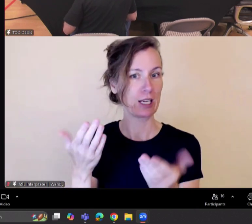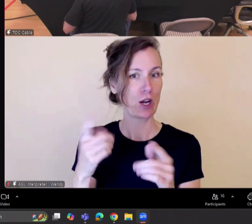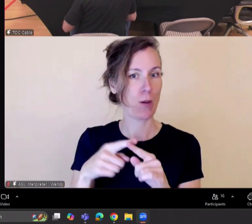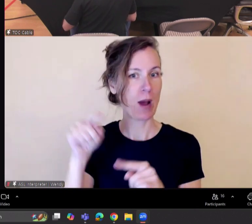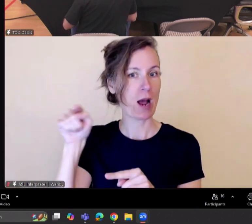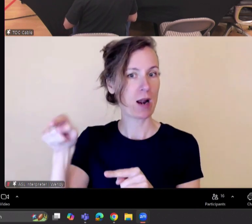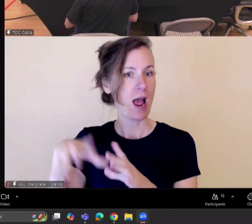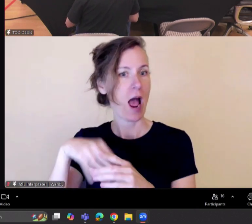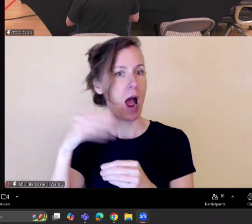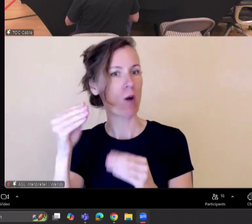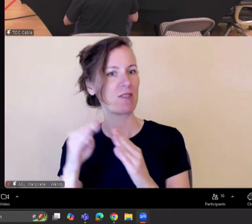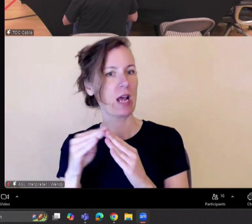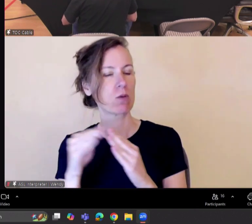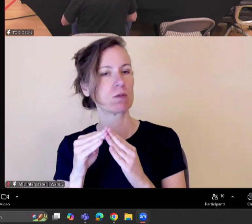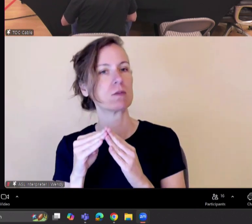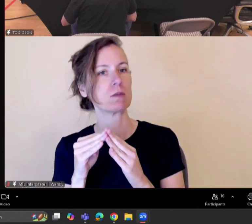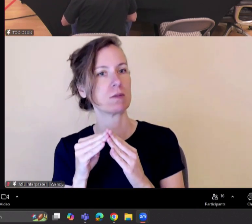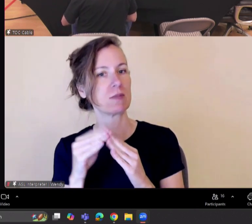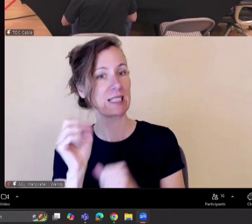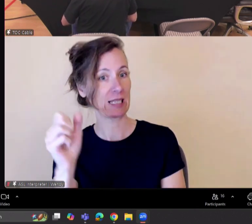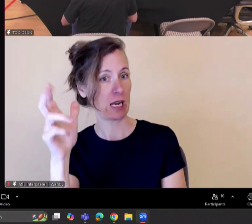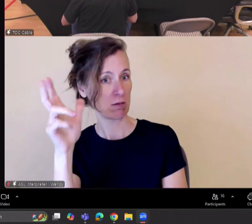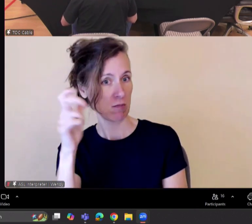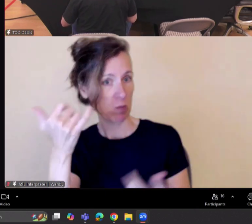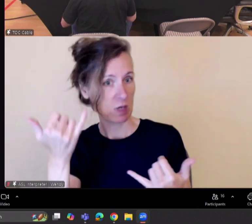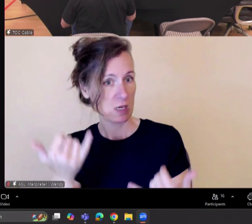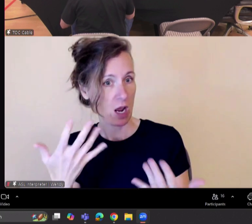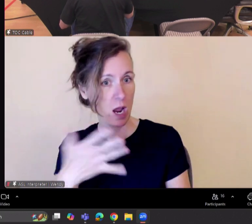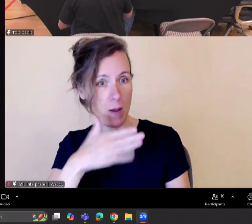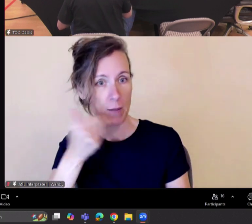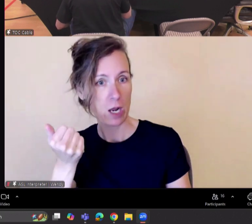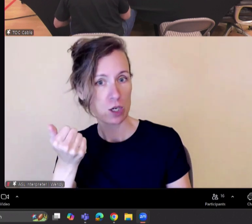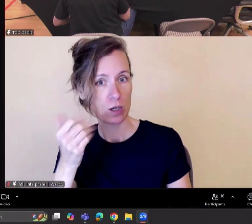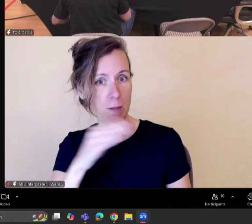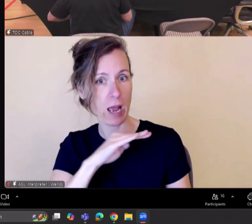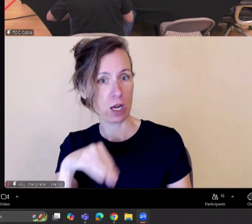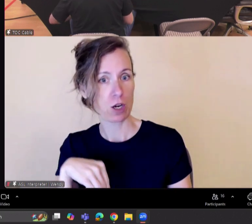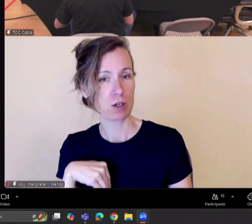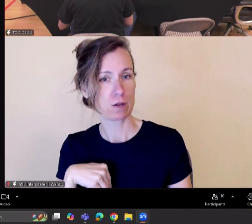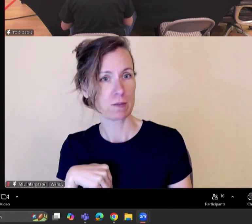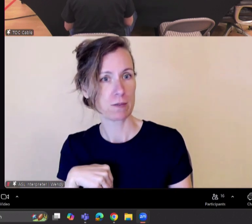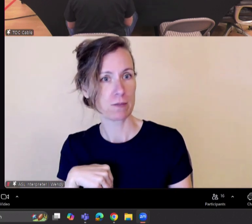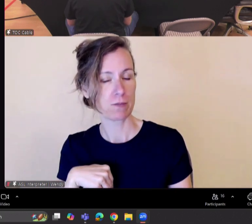town. Can you hear me any better, Mayor?